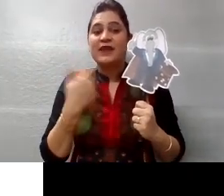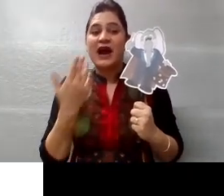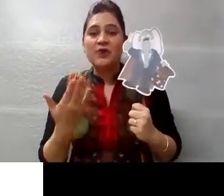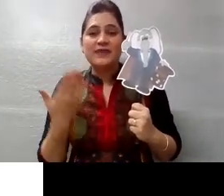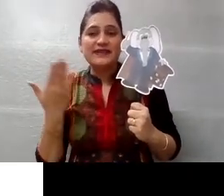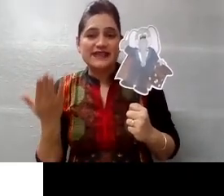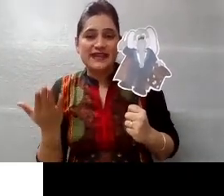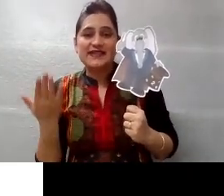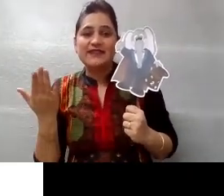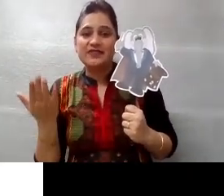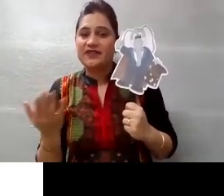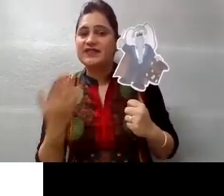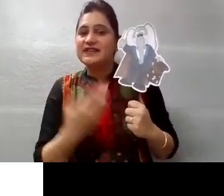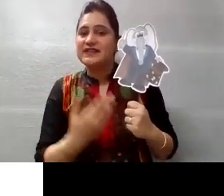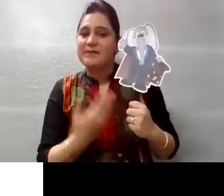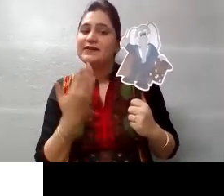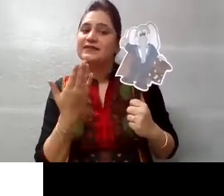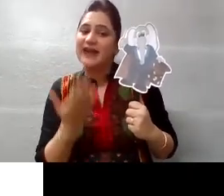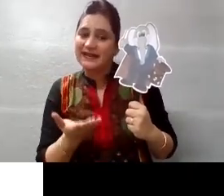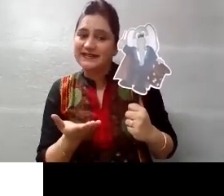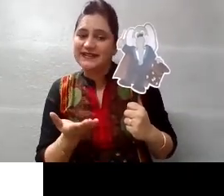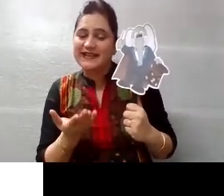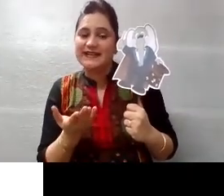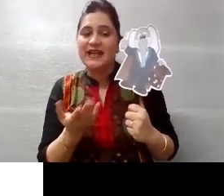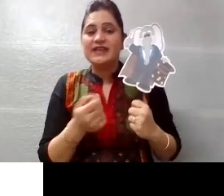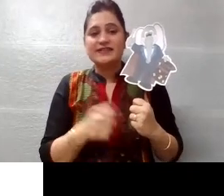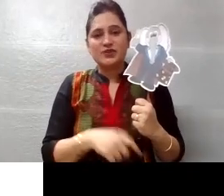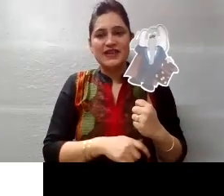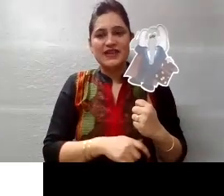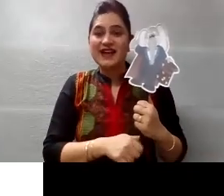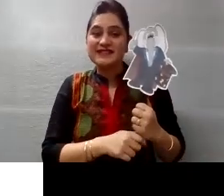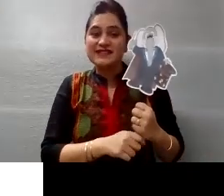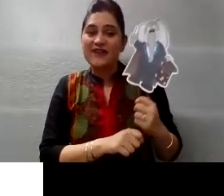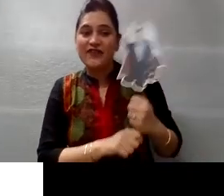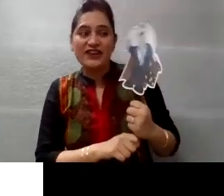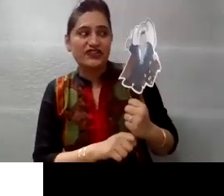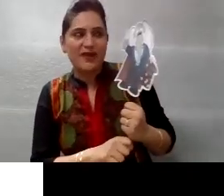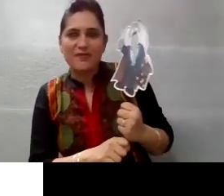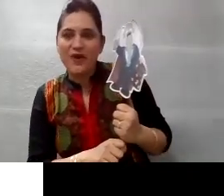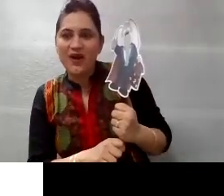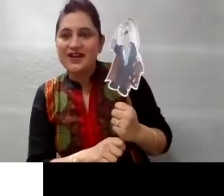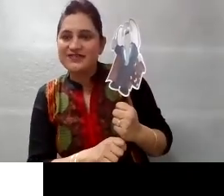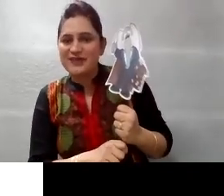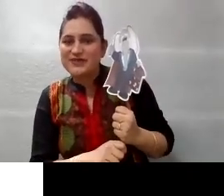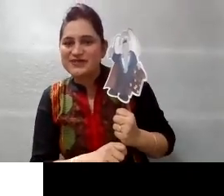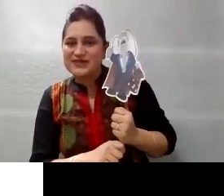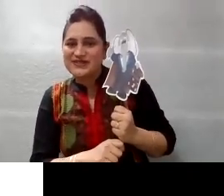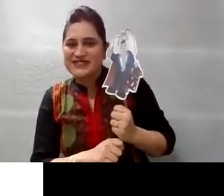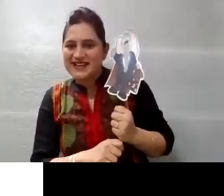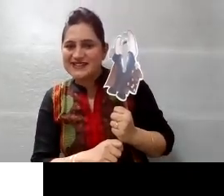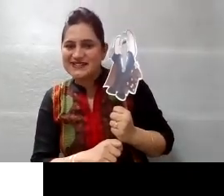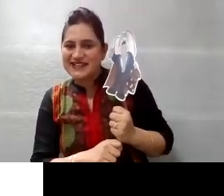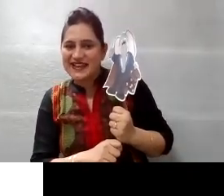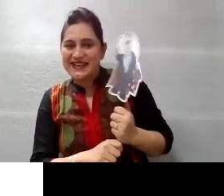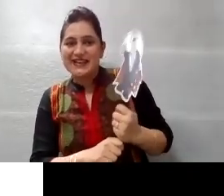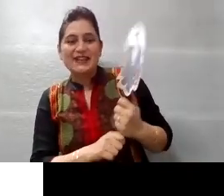see how many tens are there in the number 30. So let's ask our friend Jumbo. Jumbo is going